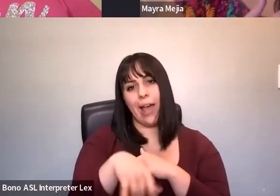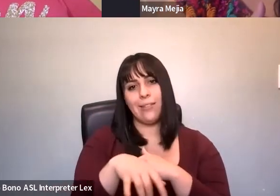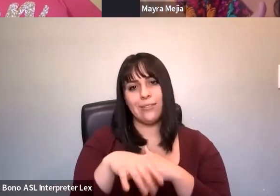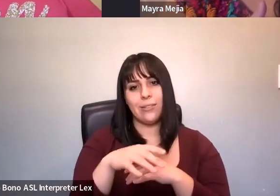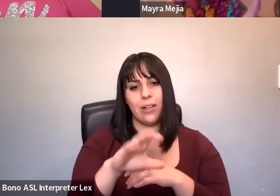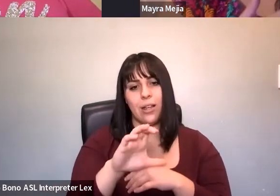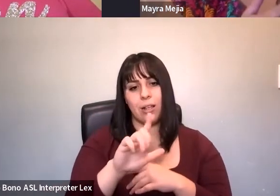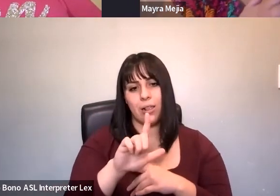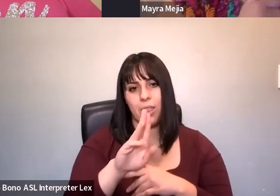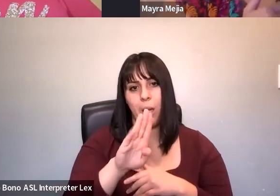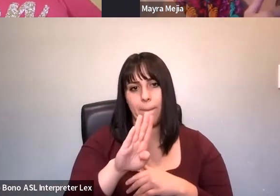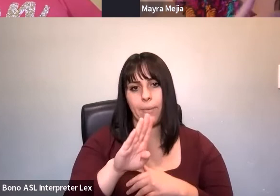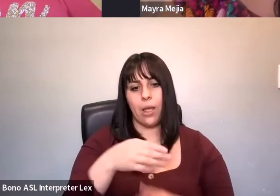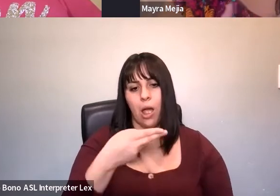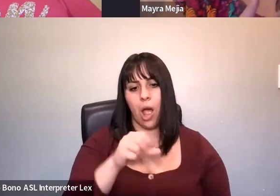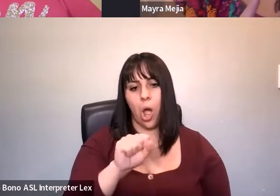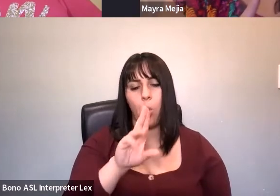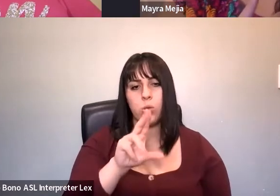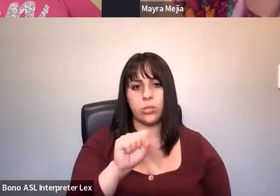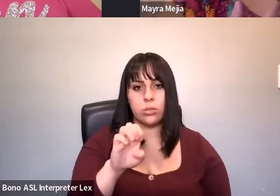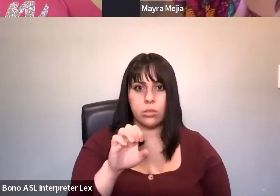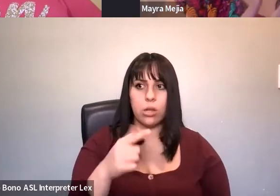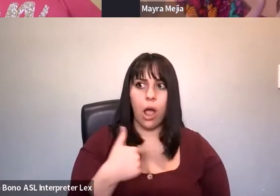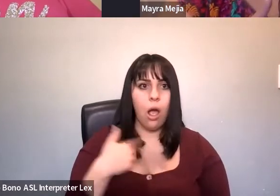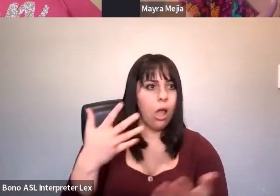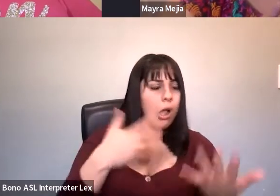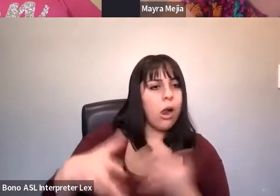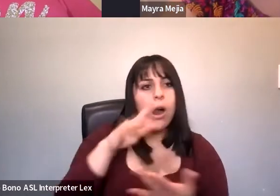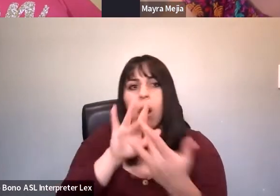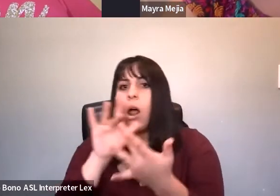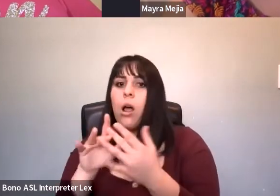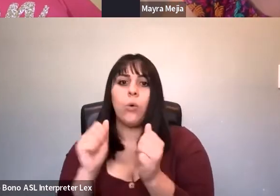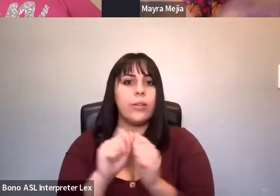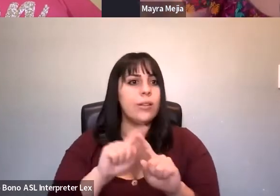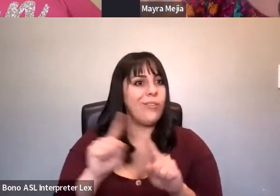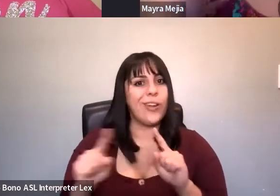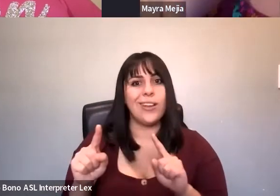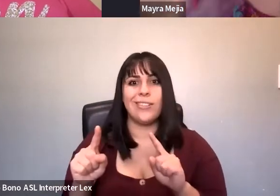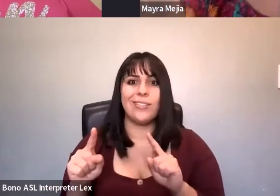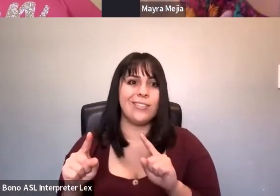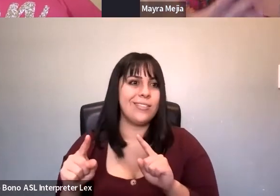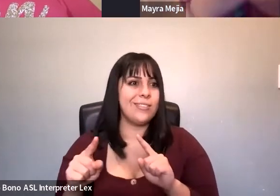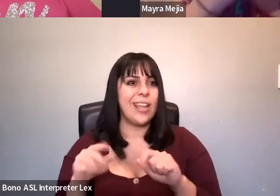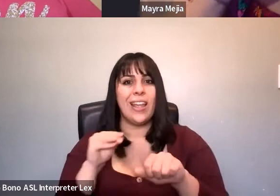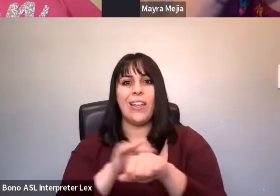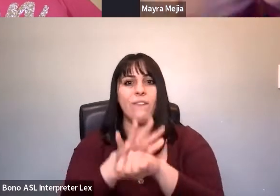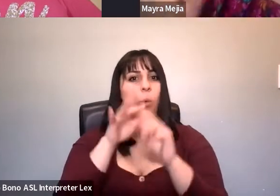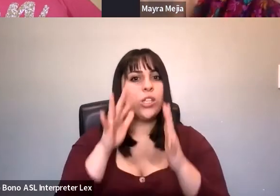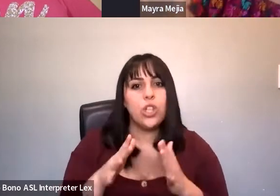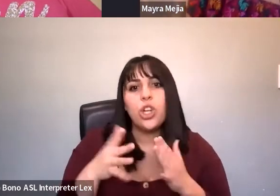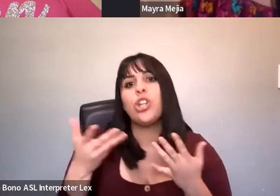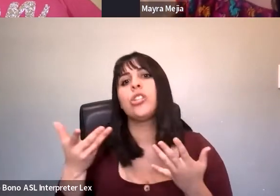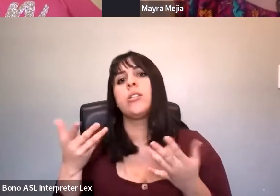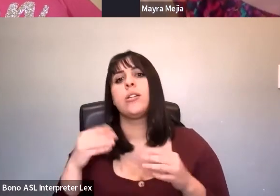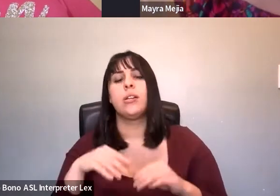of like fat activists, fat influencers, people from all different types of like viewpoints, and having